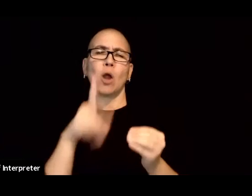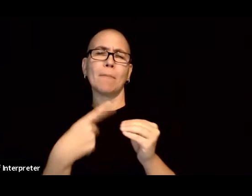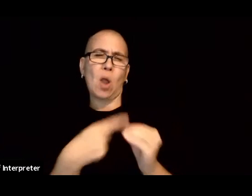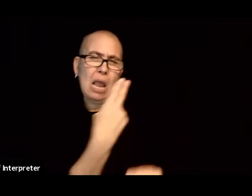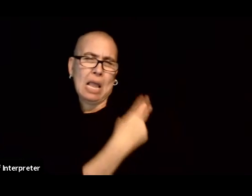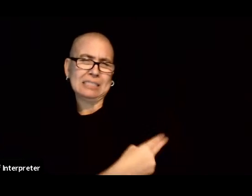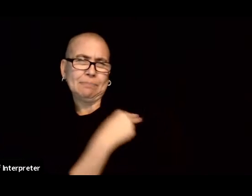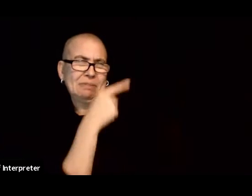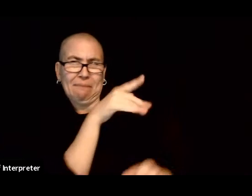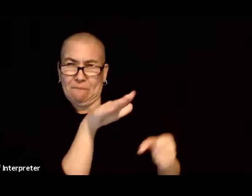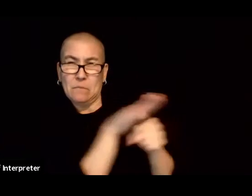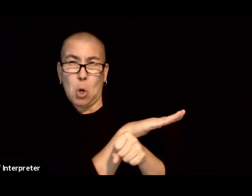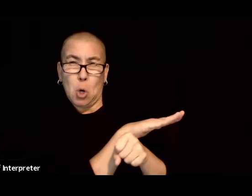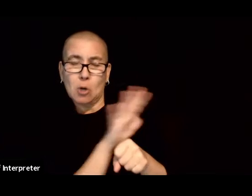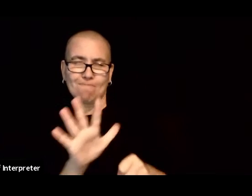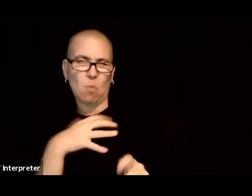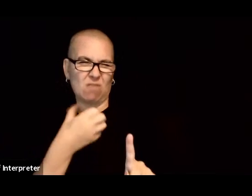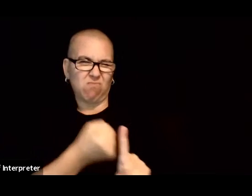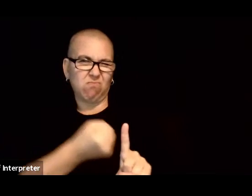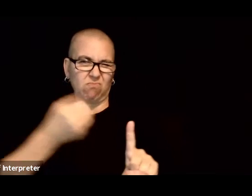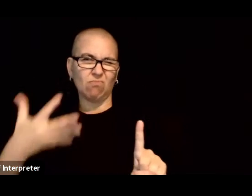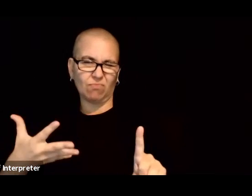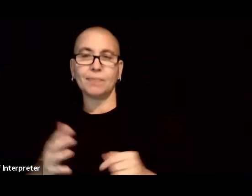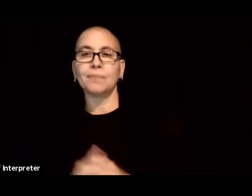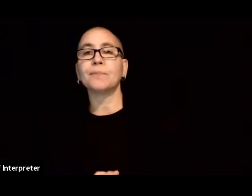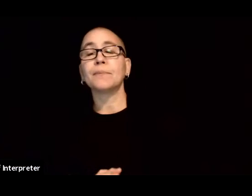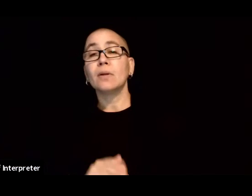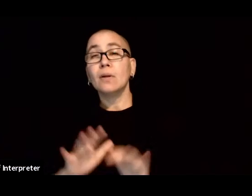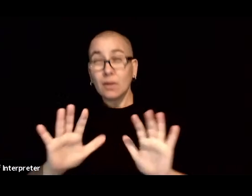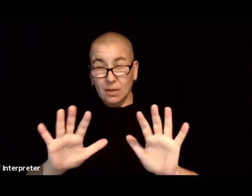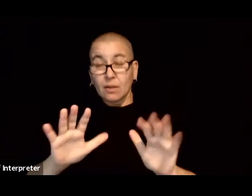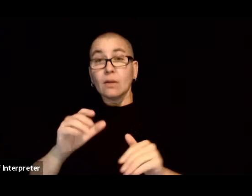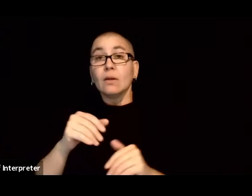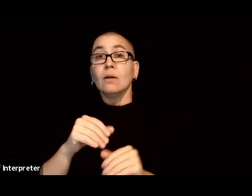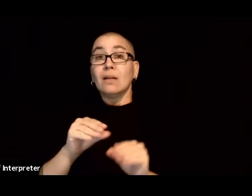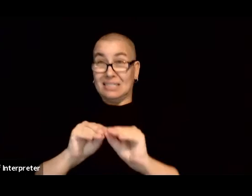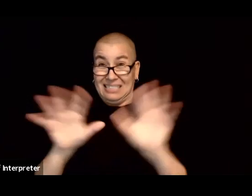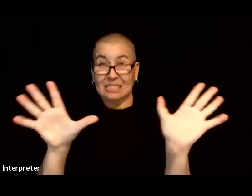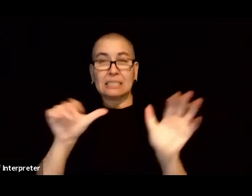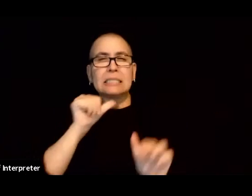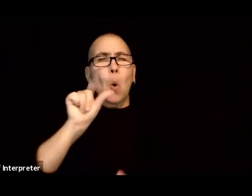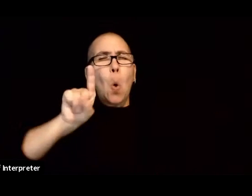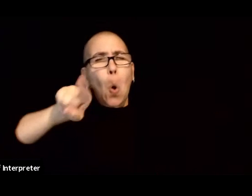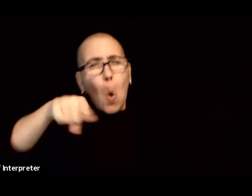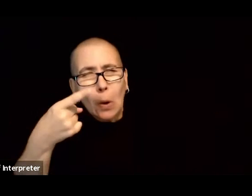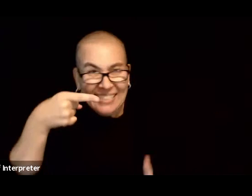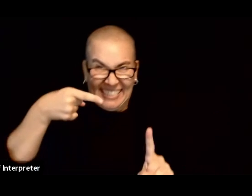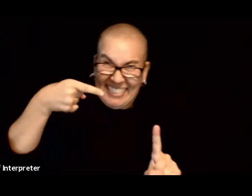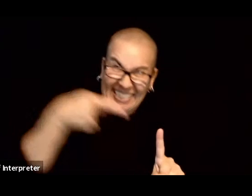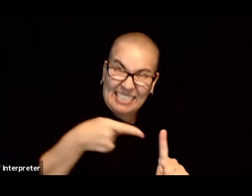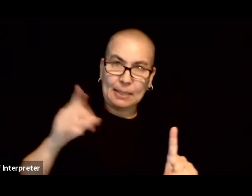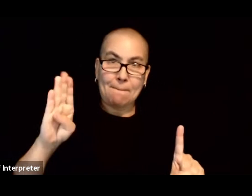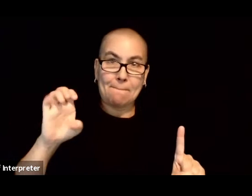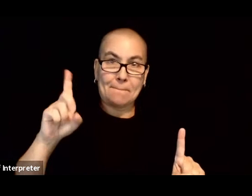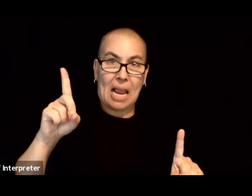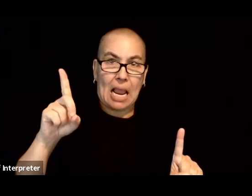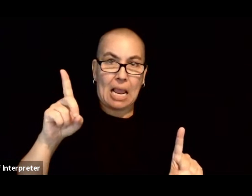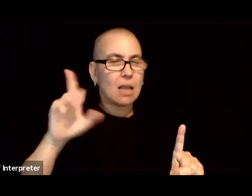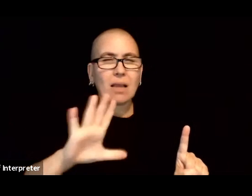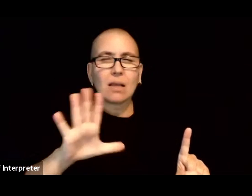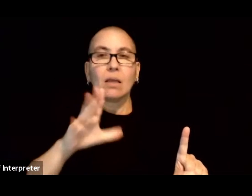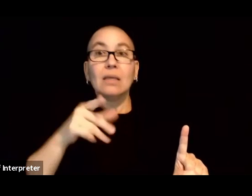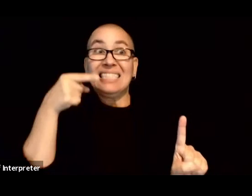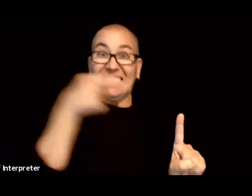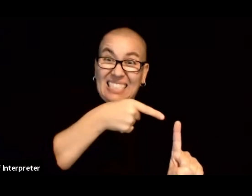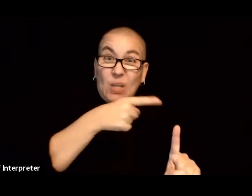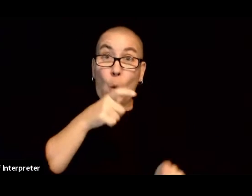it's not only the beds as you've talked about, but it's also the availability for staffing. But both ICU and